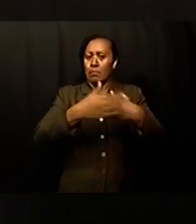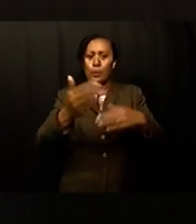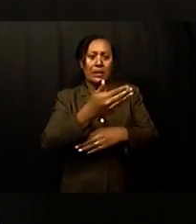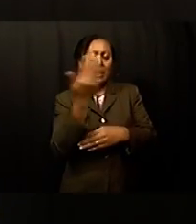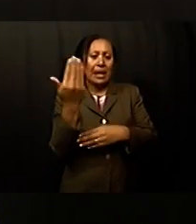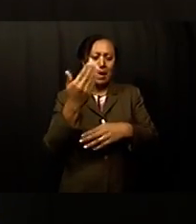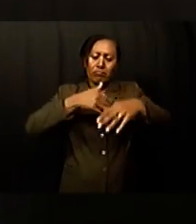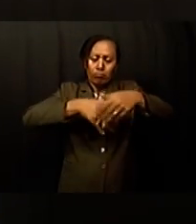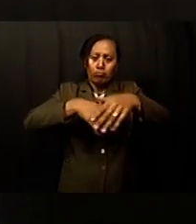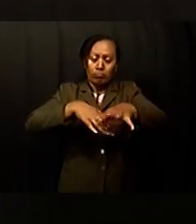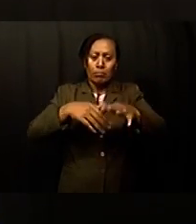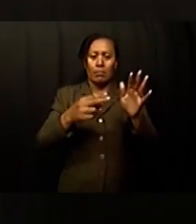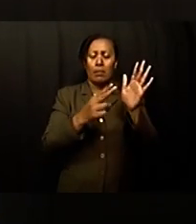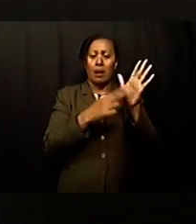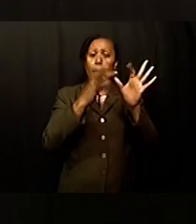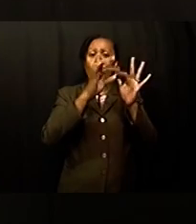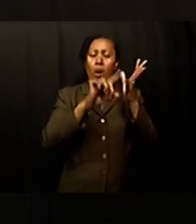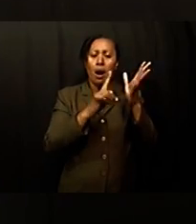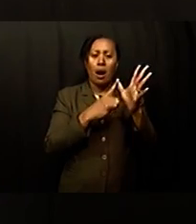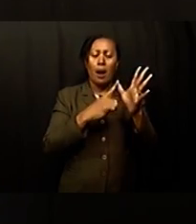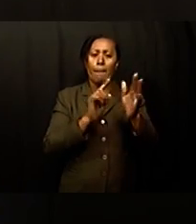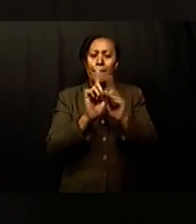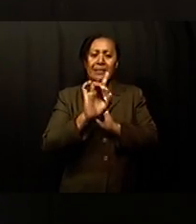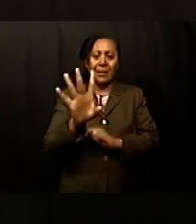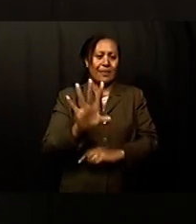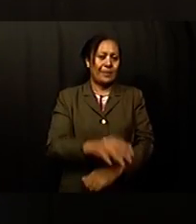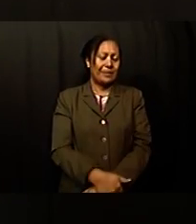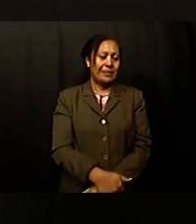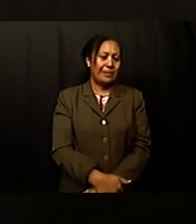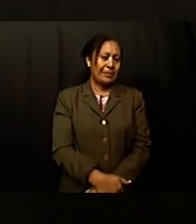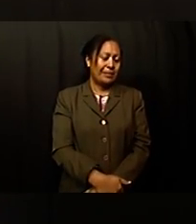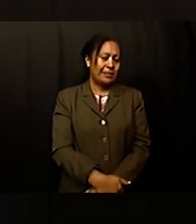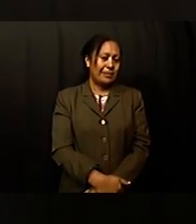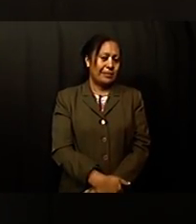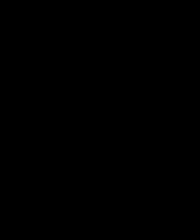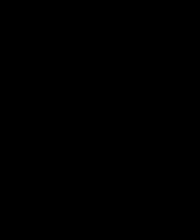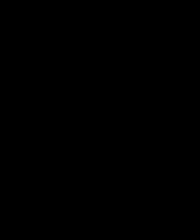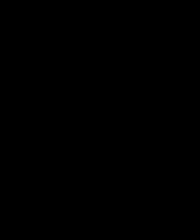annual open day and cadets of Nambua Secondary School pass out with flying colors.